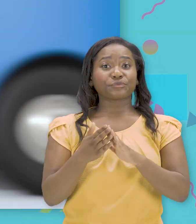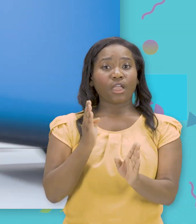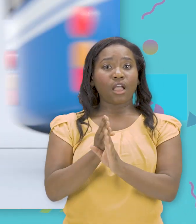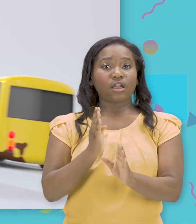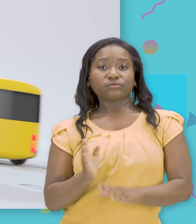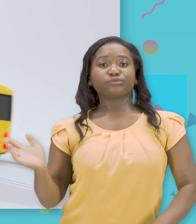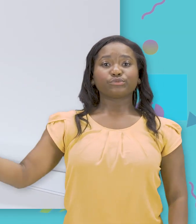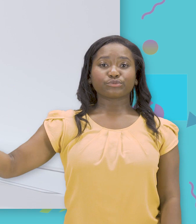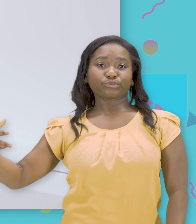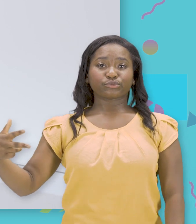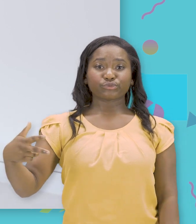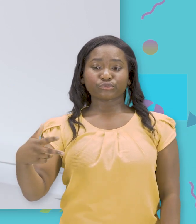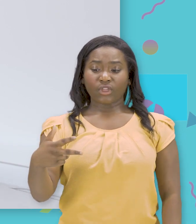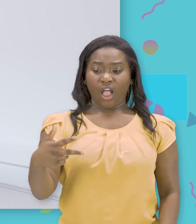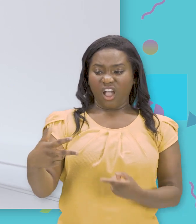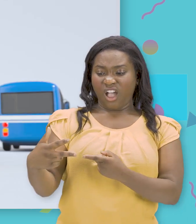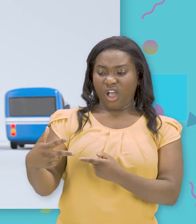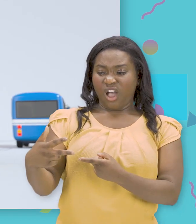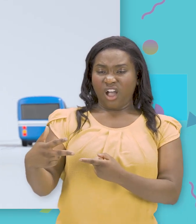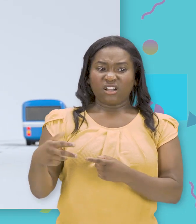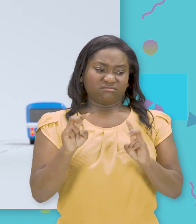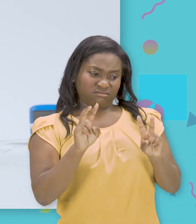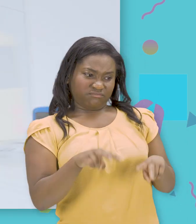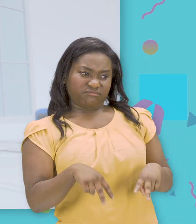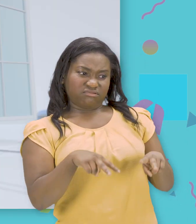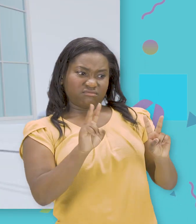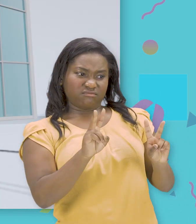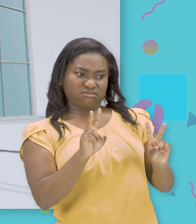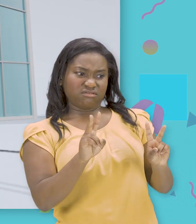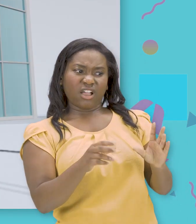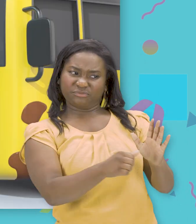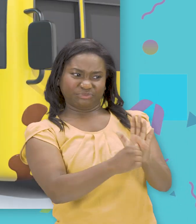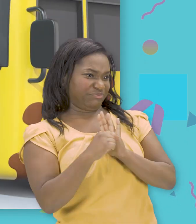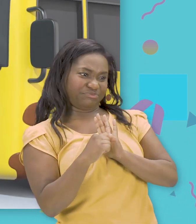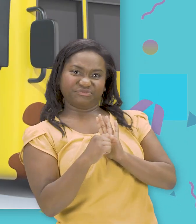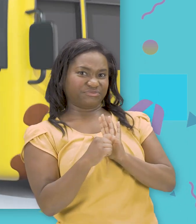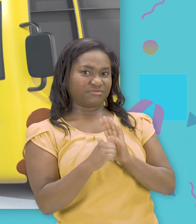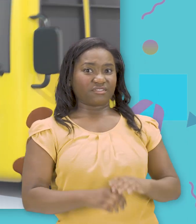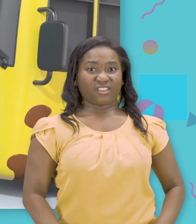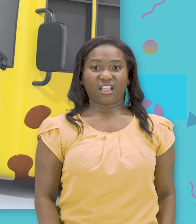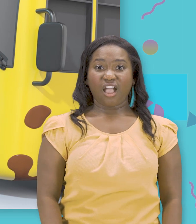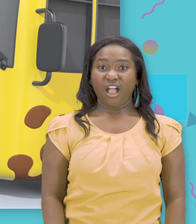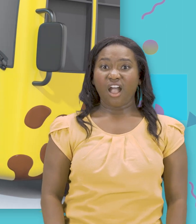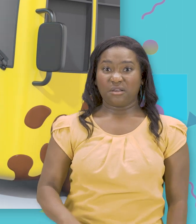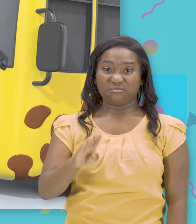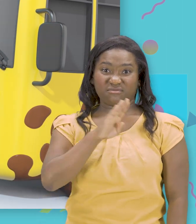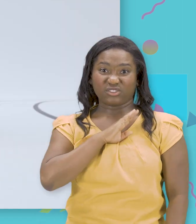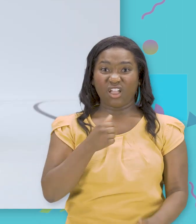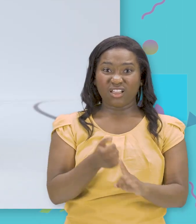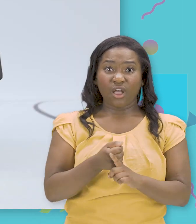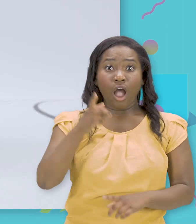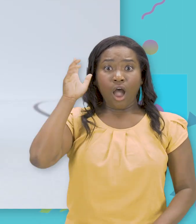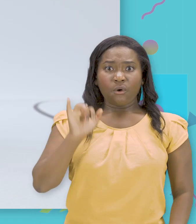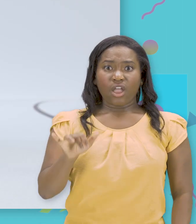Here comes the city bus. Oh dear, he doesn't look very impressed at how dirty Buster is. It looks like Buster